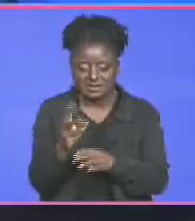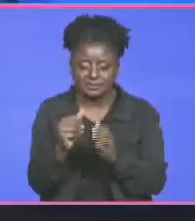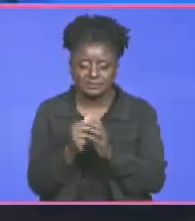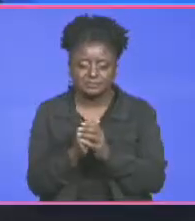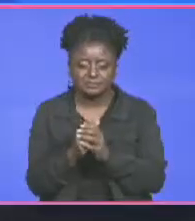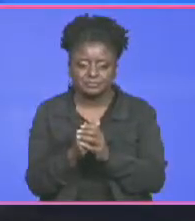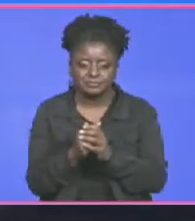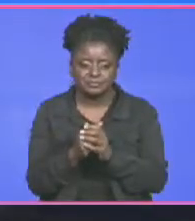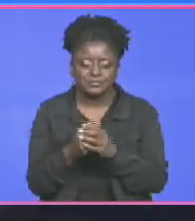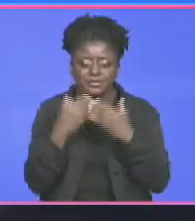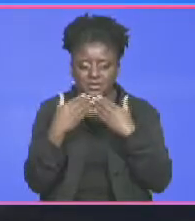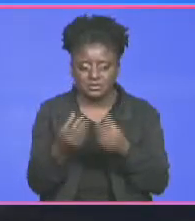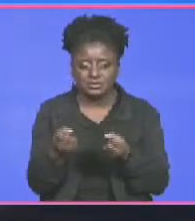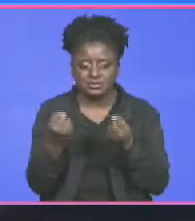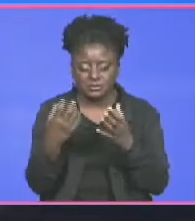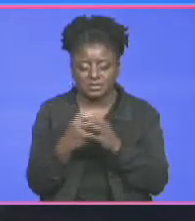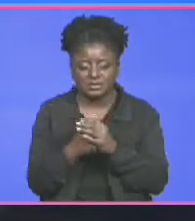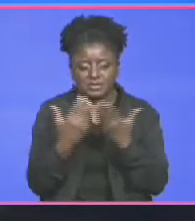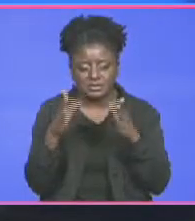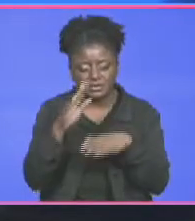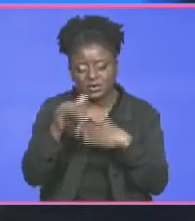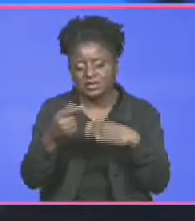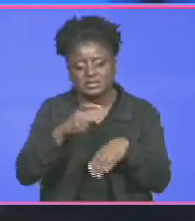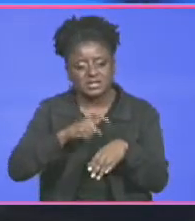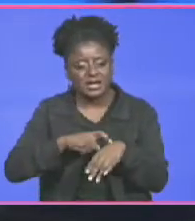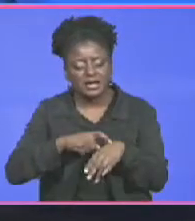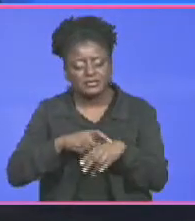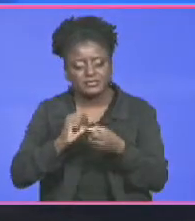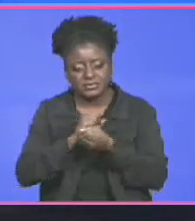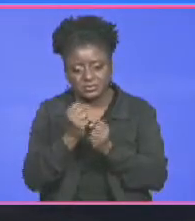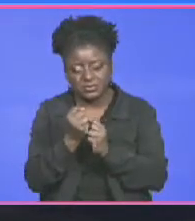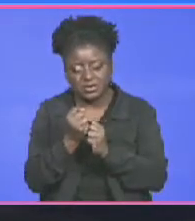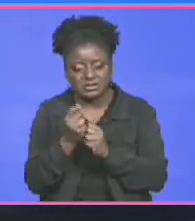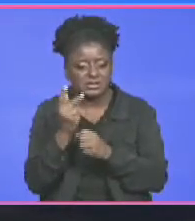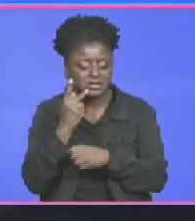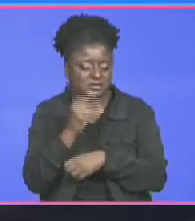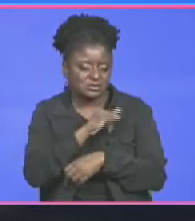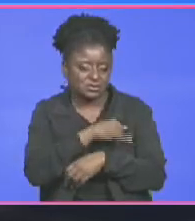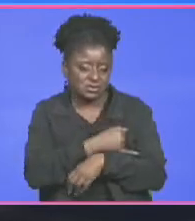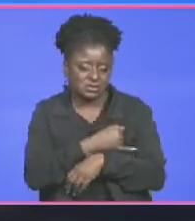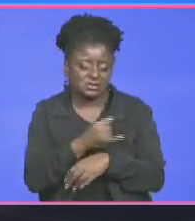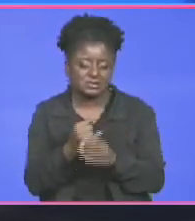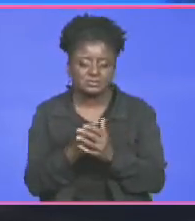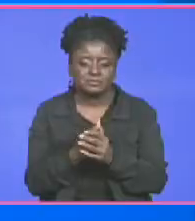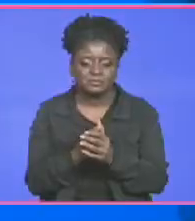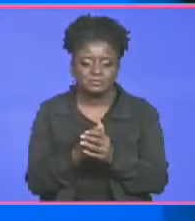Thank you so much, Julian. Well, that's all the time we have for sports. I'm Kelsey Johnson.